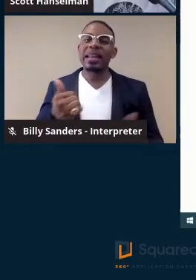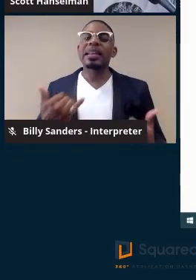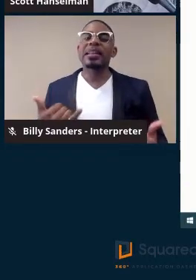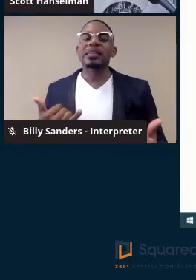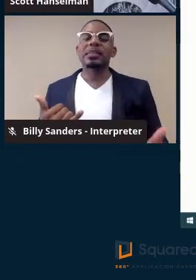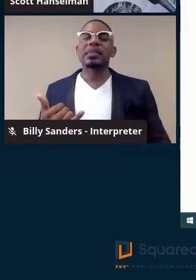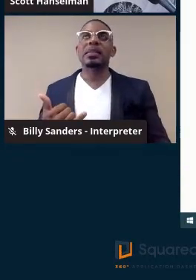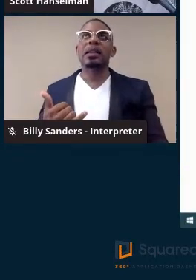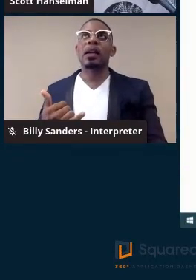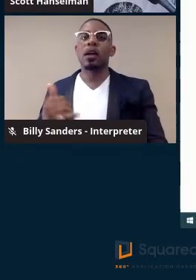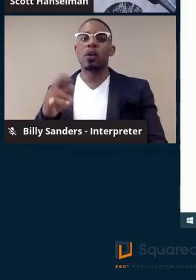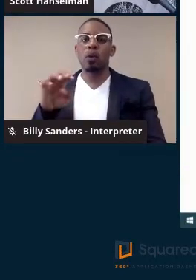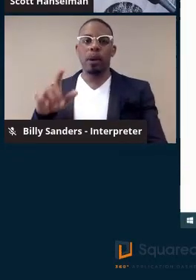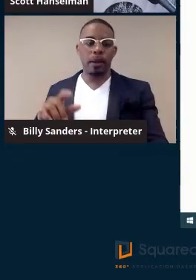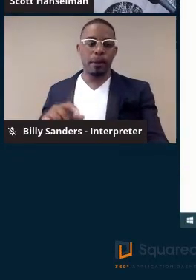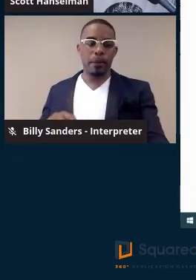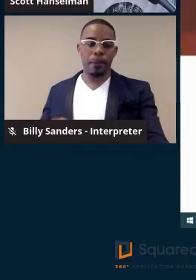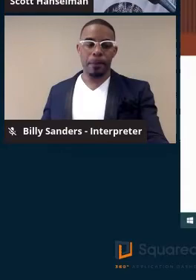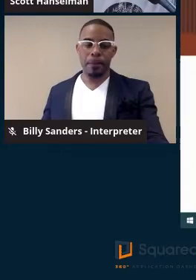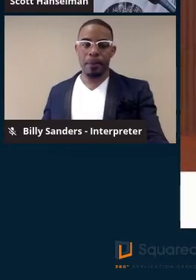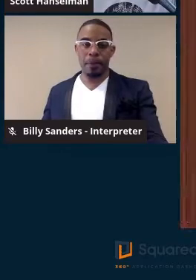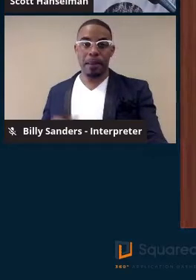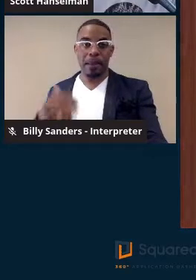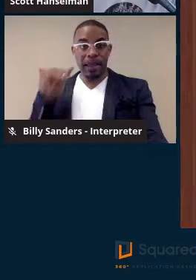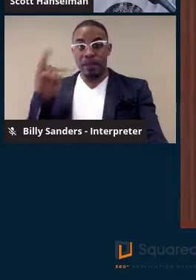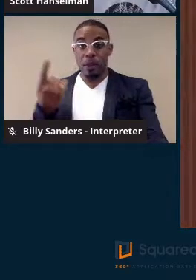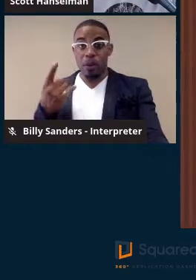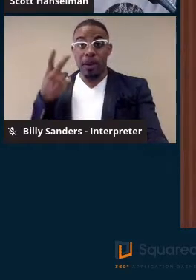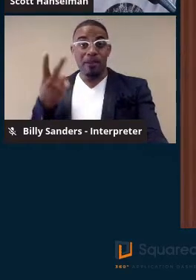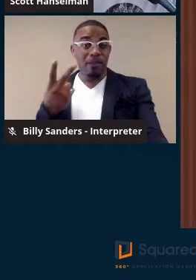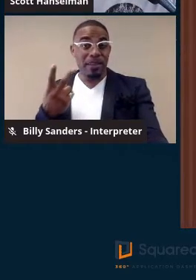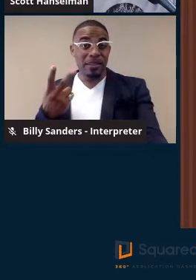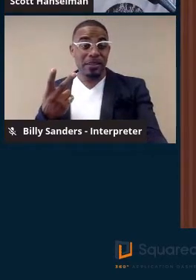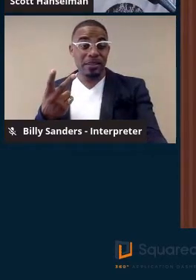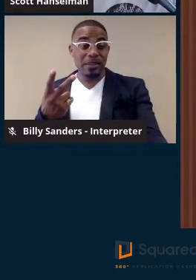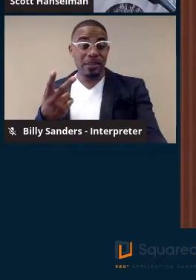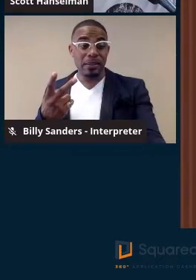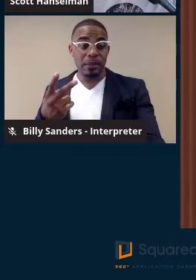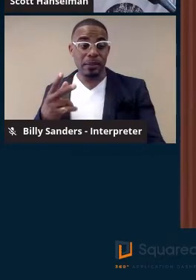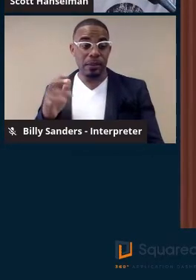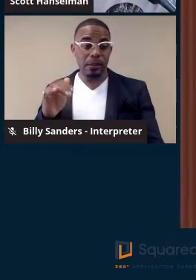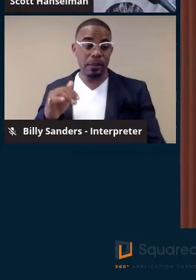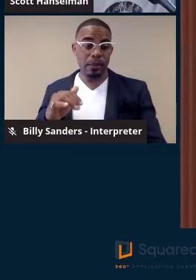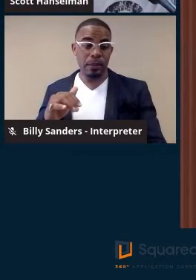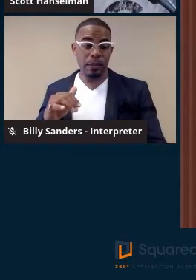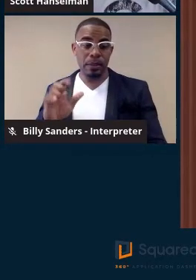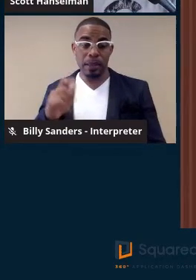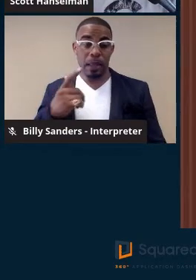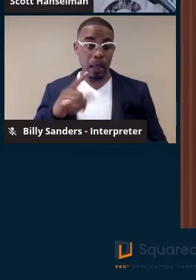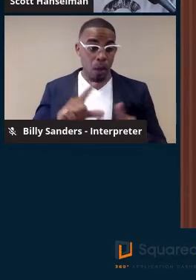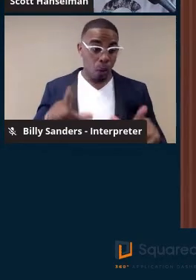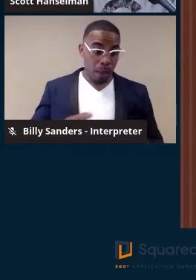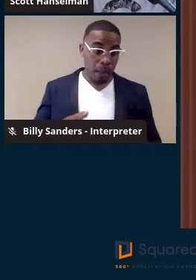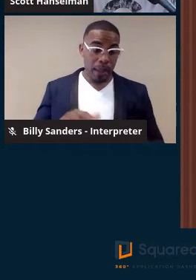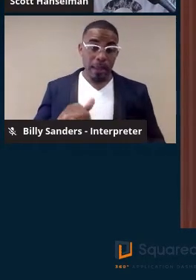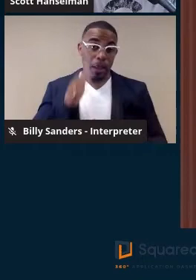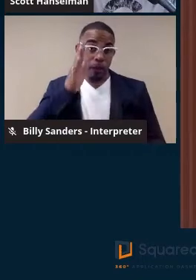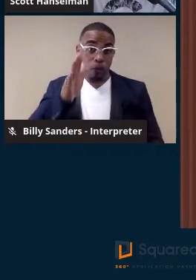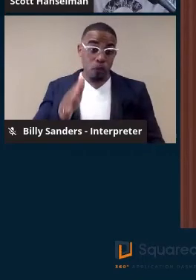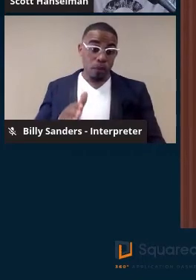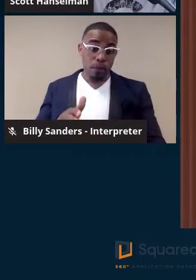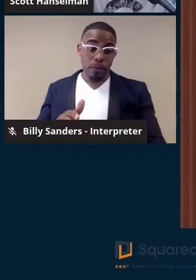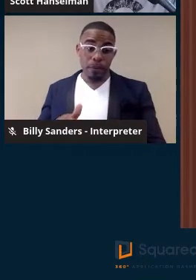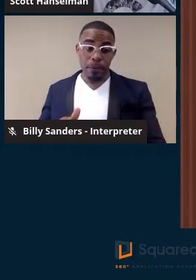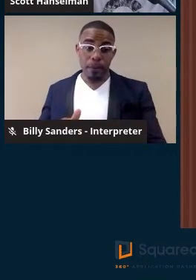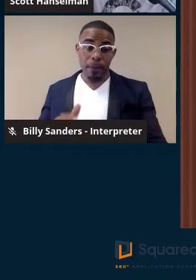existing URLs. So if someone visits this location in the future on the